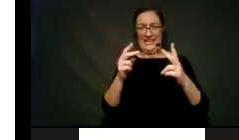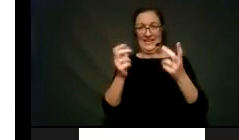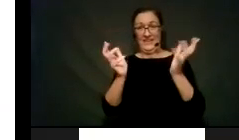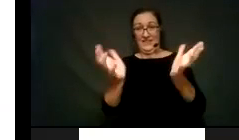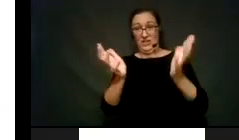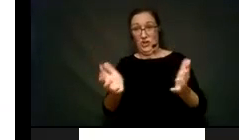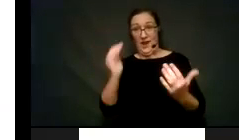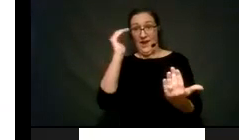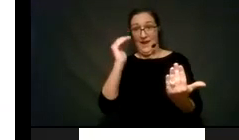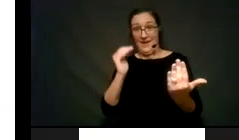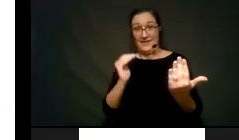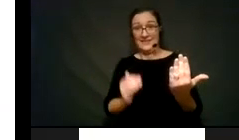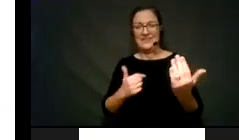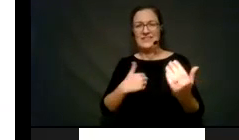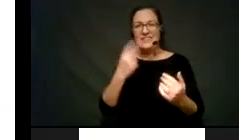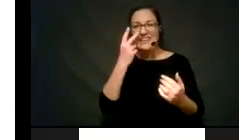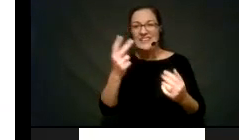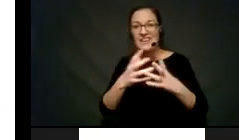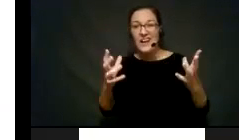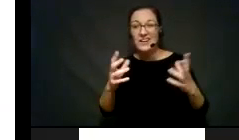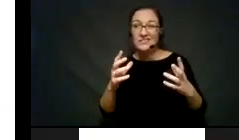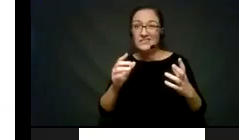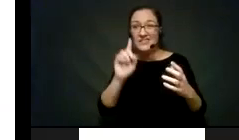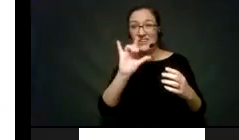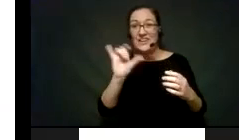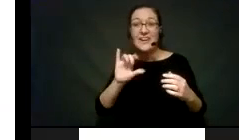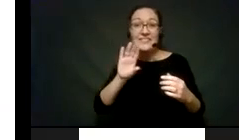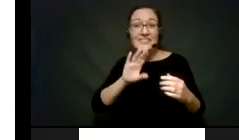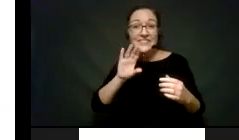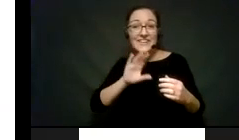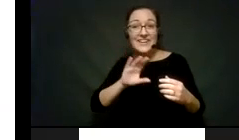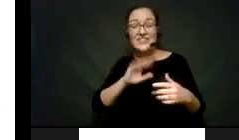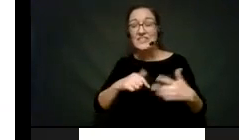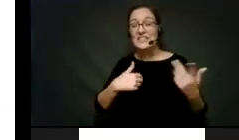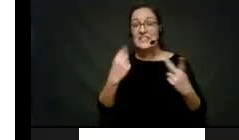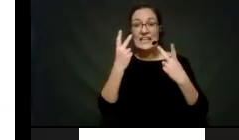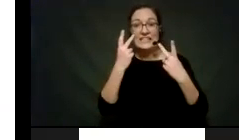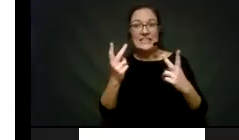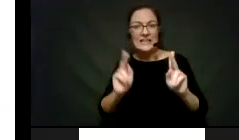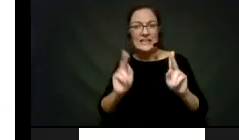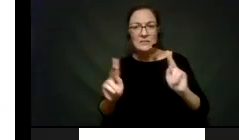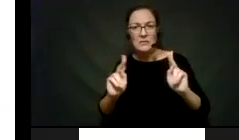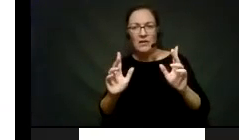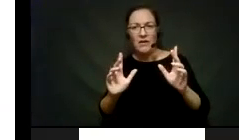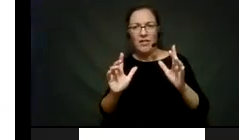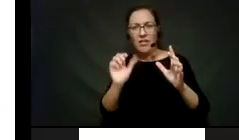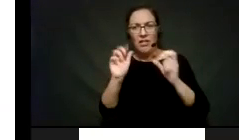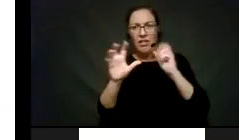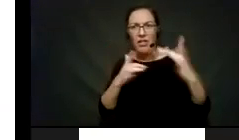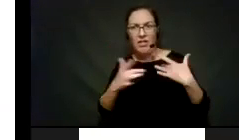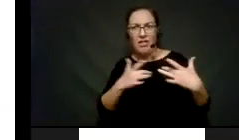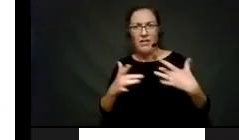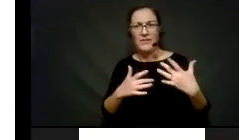bit of frustration in the chat because people are like, why are we, I've seen a couple of times, why are we vaccinating folks in long-term